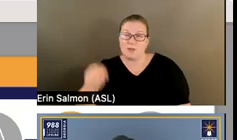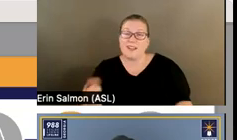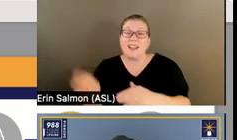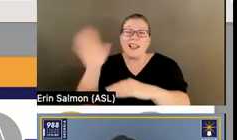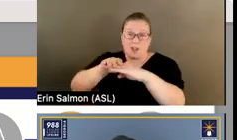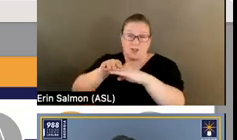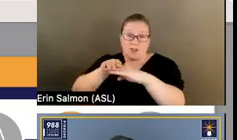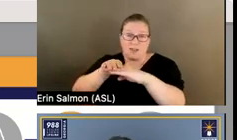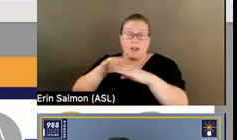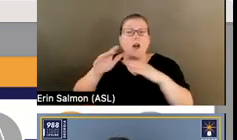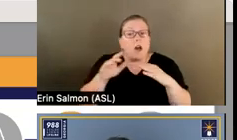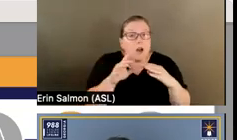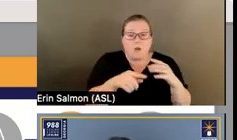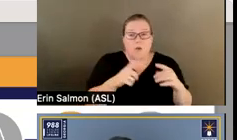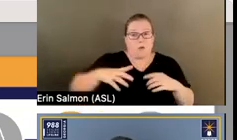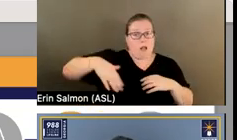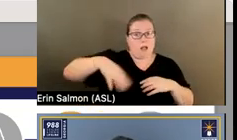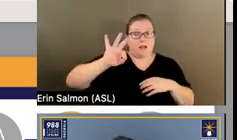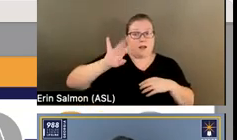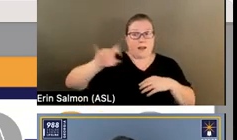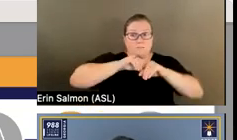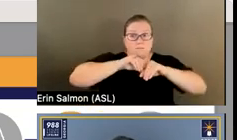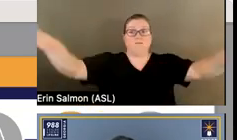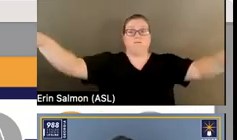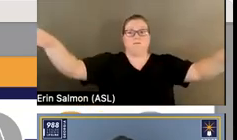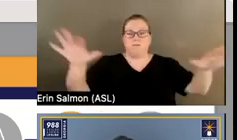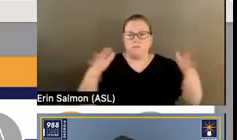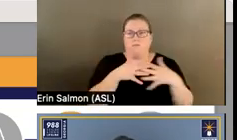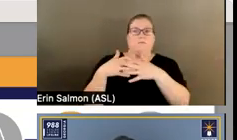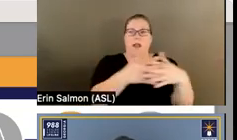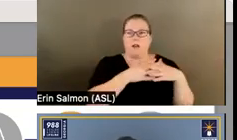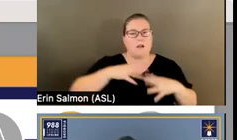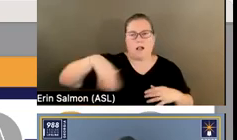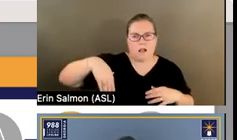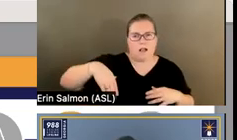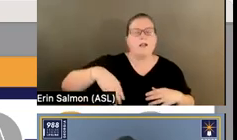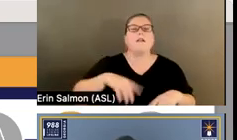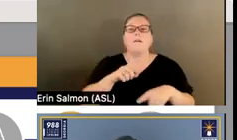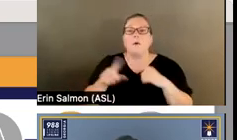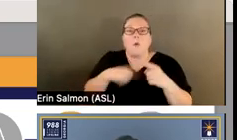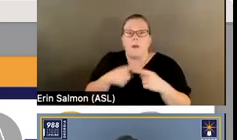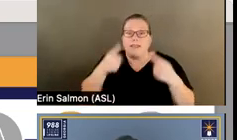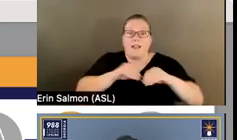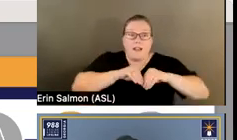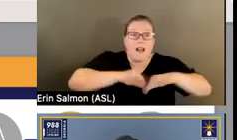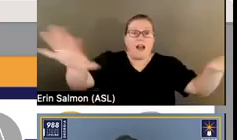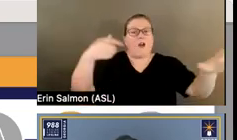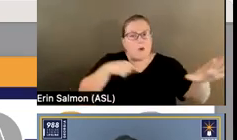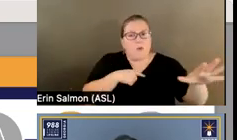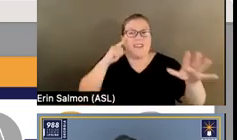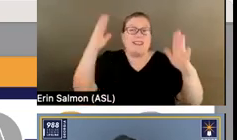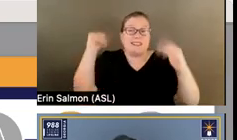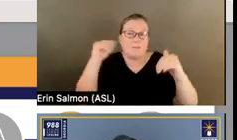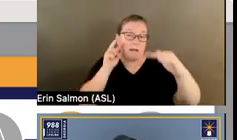once that mass marketing begins. So right now, we're not seeing huge numbers, huge increases in